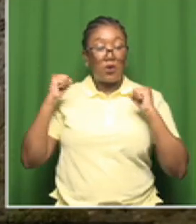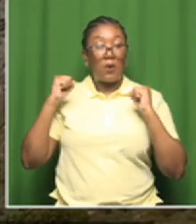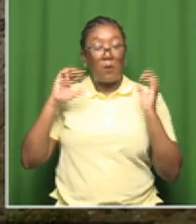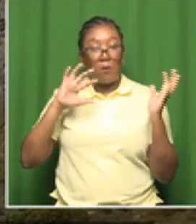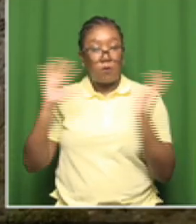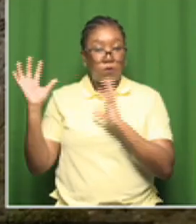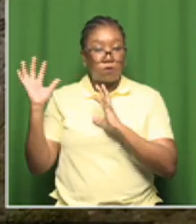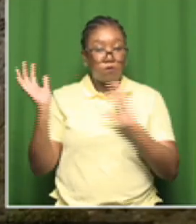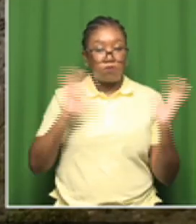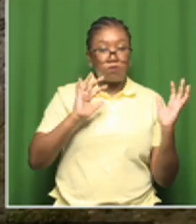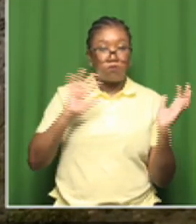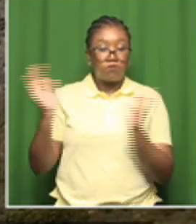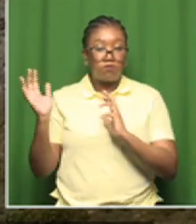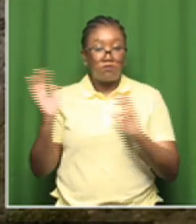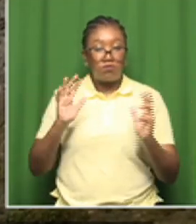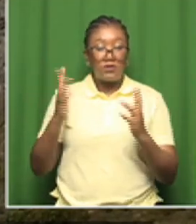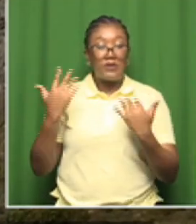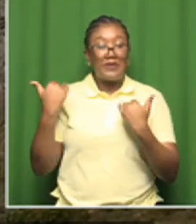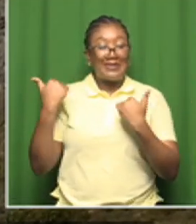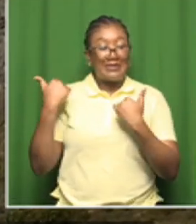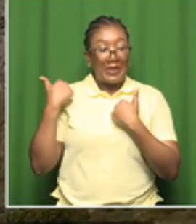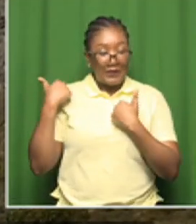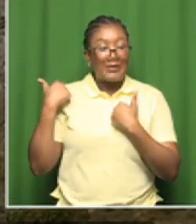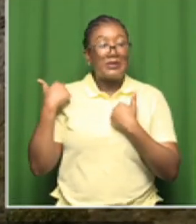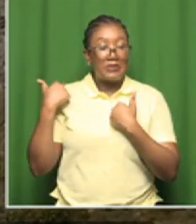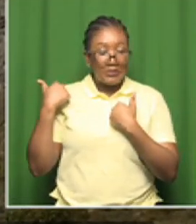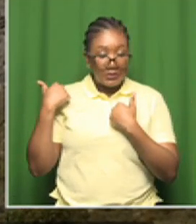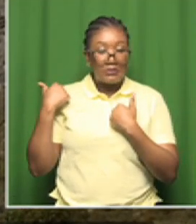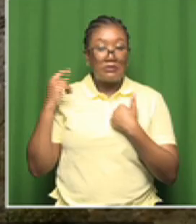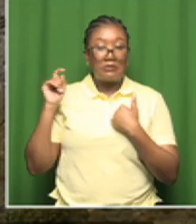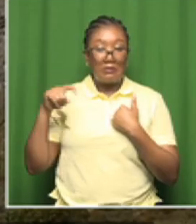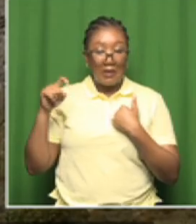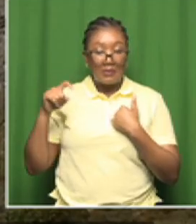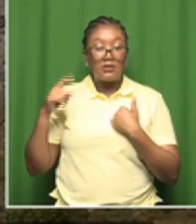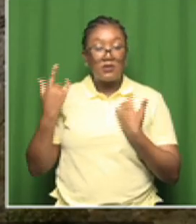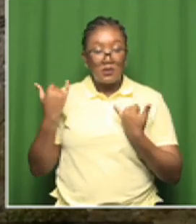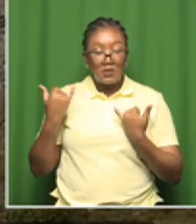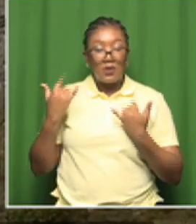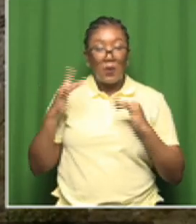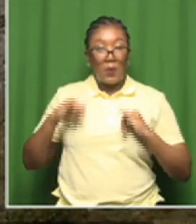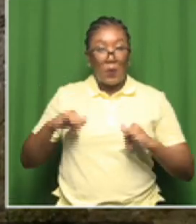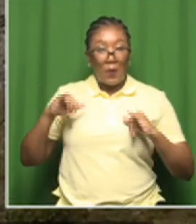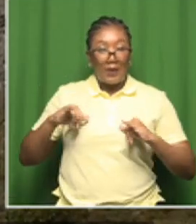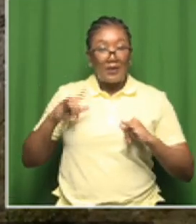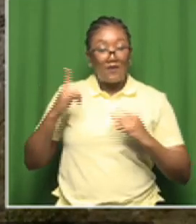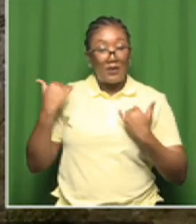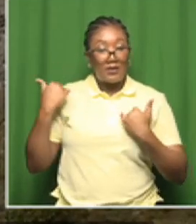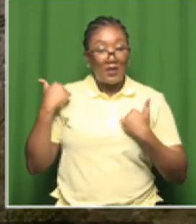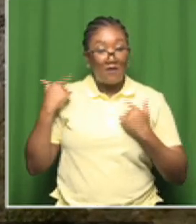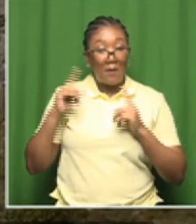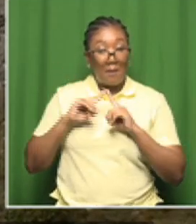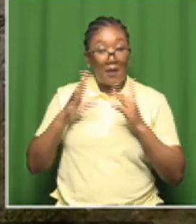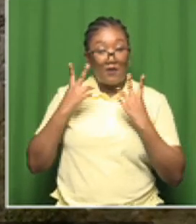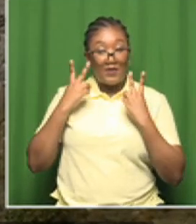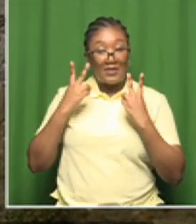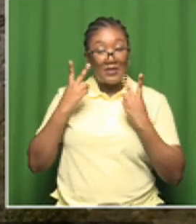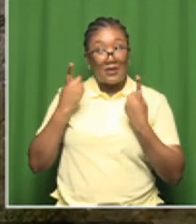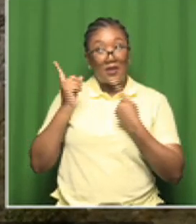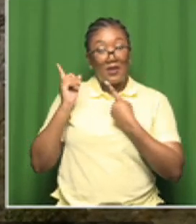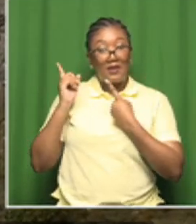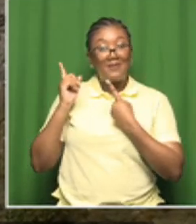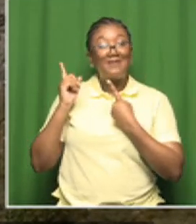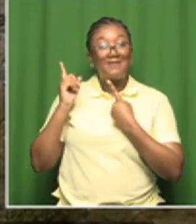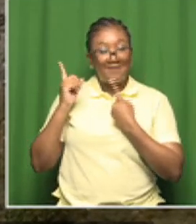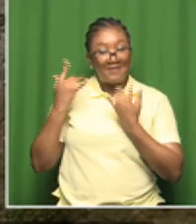And for a little bit of safety reasons, we're keeping down here for the moment, but nonetheless, you get to get that spectacular view of